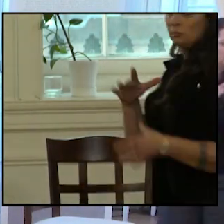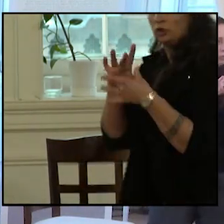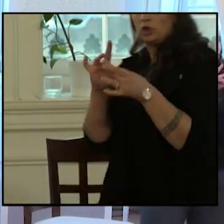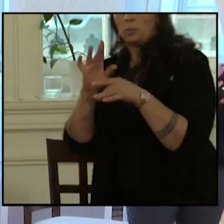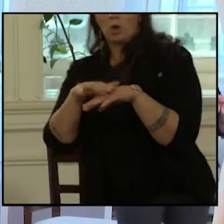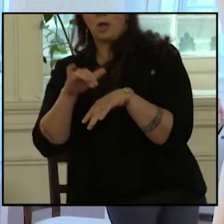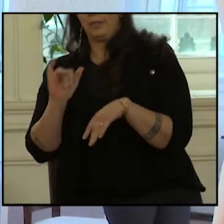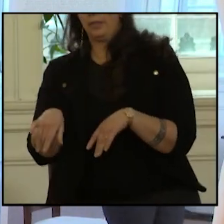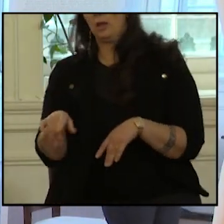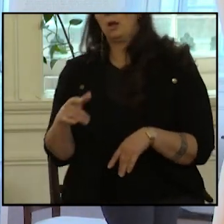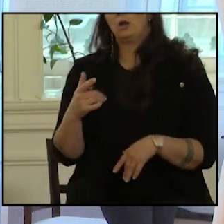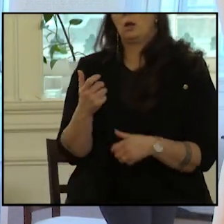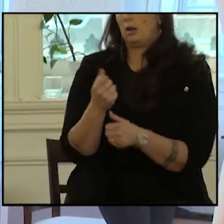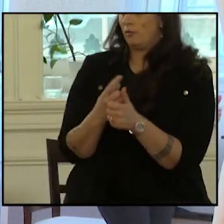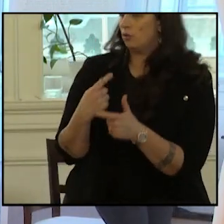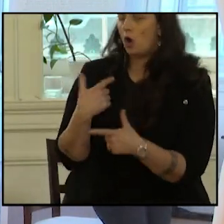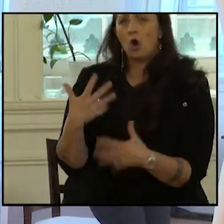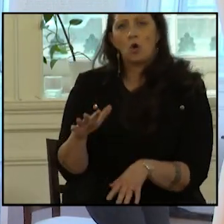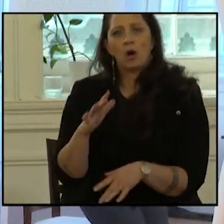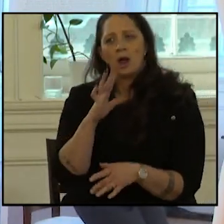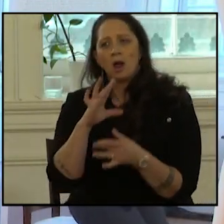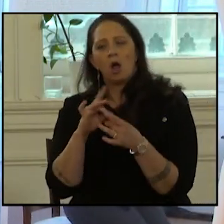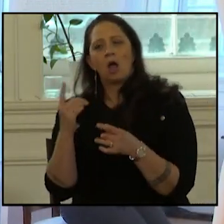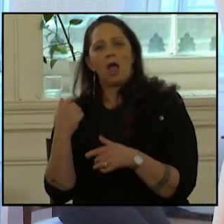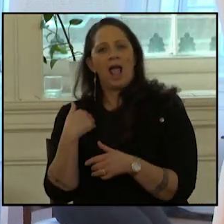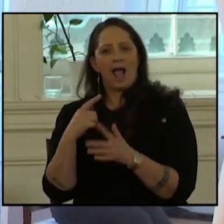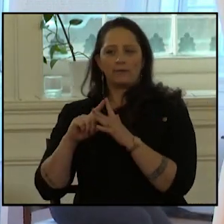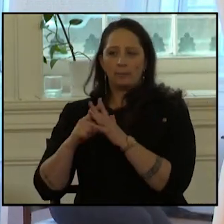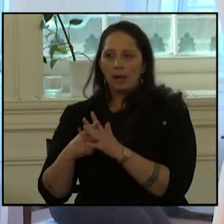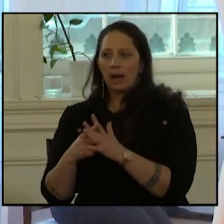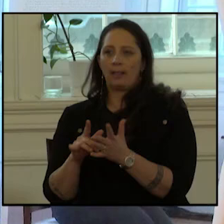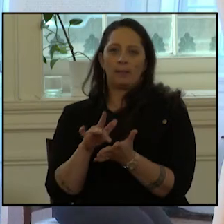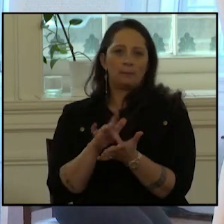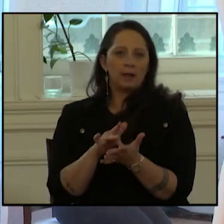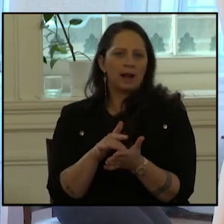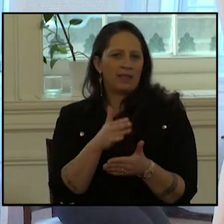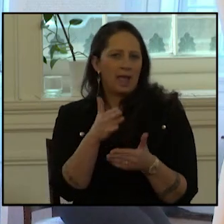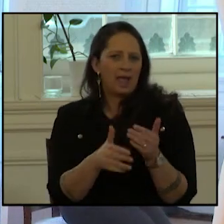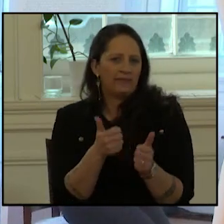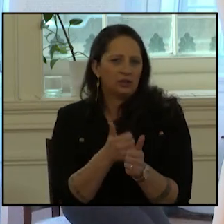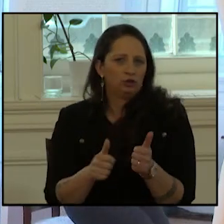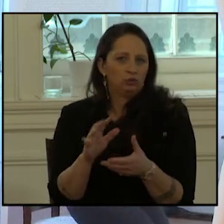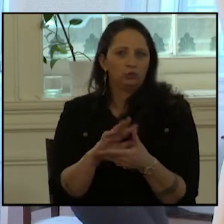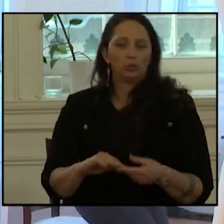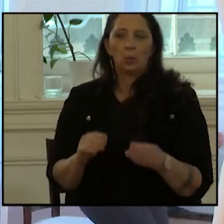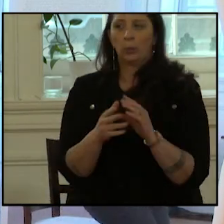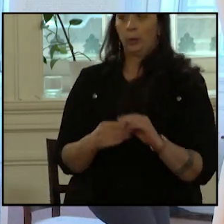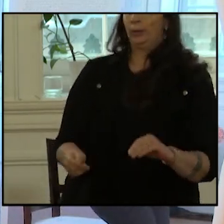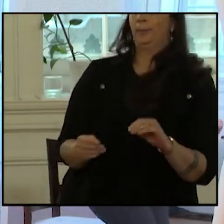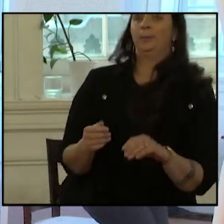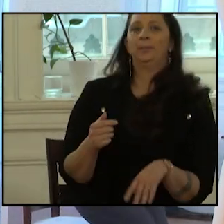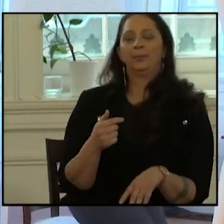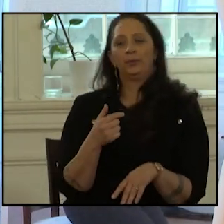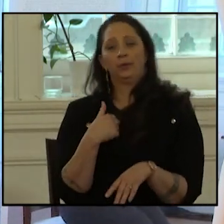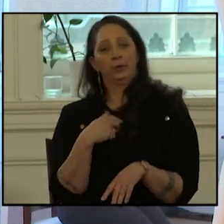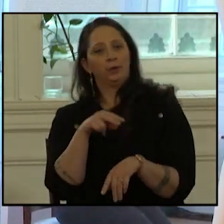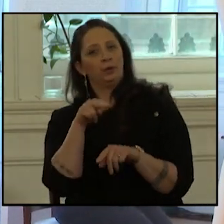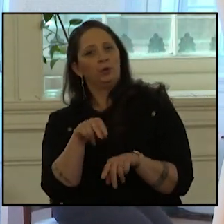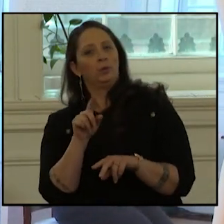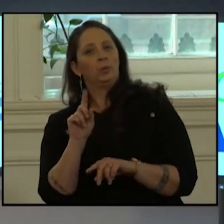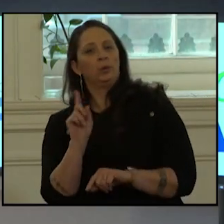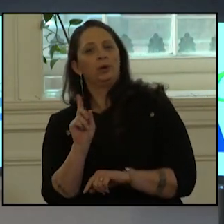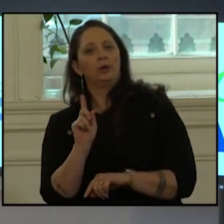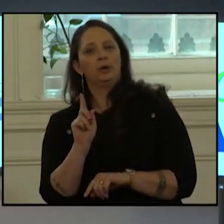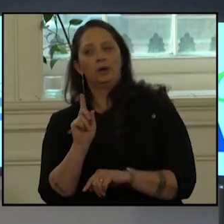you all have talked about, I think there's a beginning and there's a middle and then there's an end, right? So I look at where